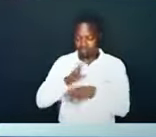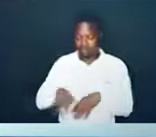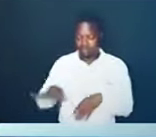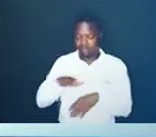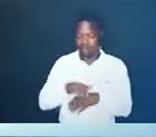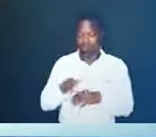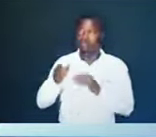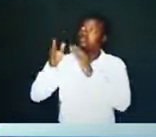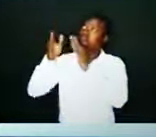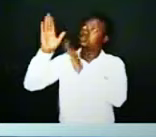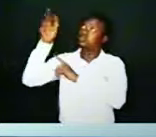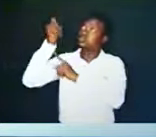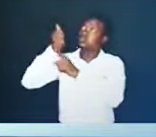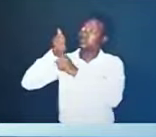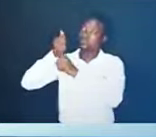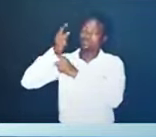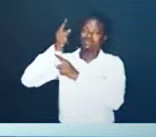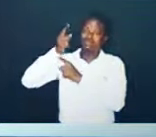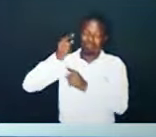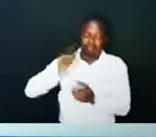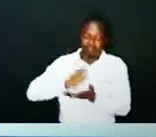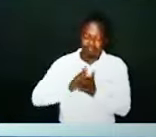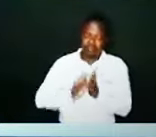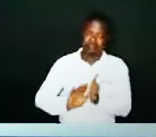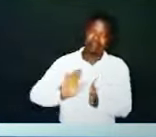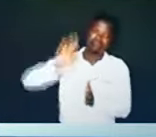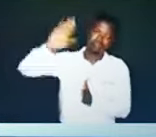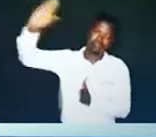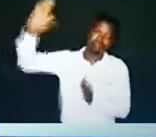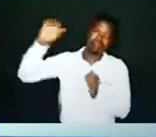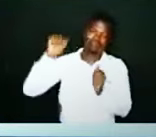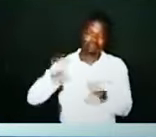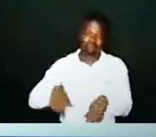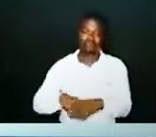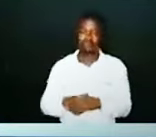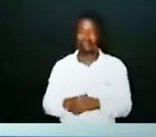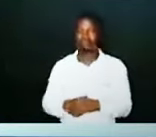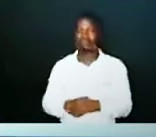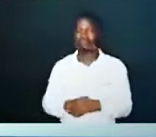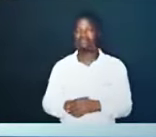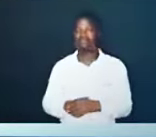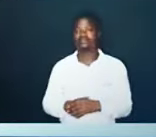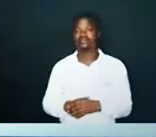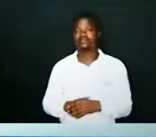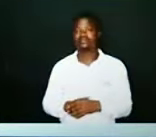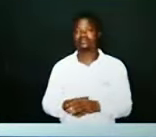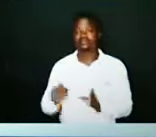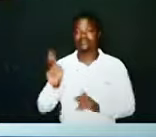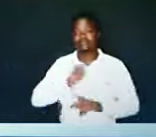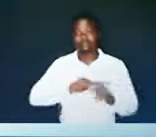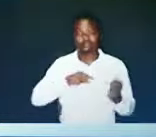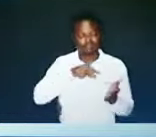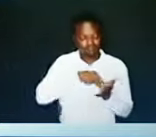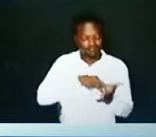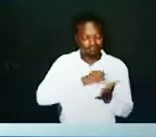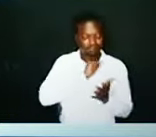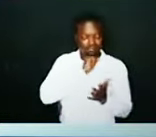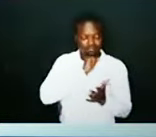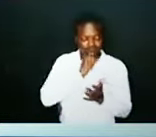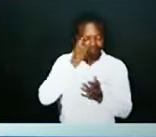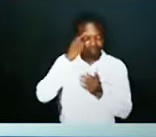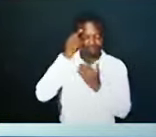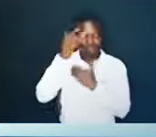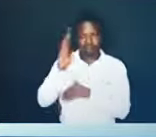become the kingdom of our God. Ema we asia hini nyinara abeye yenyankopono ahinie. People standing for Christ. Nipa wo